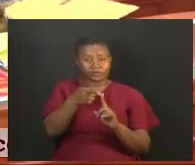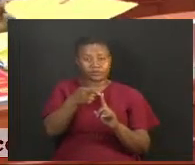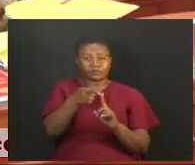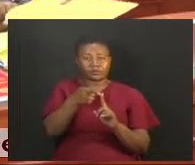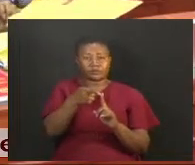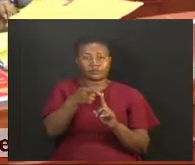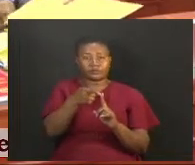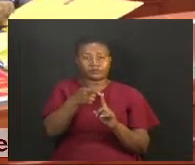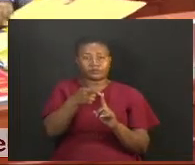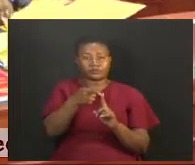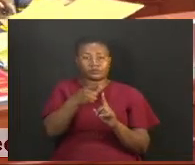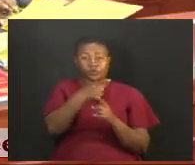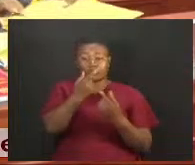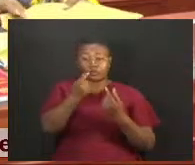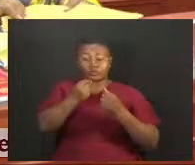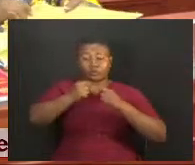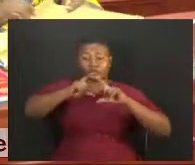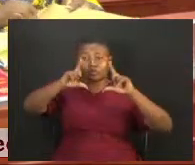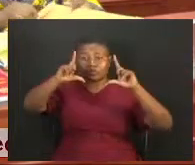a